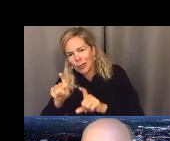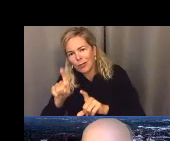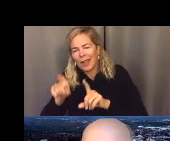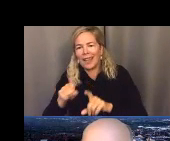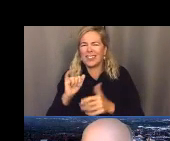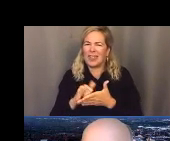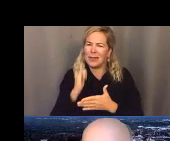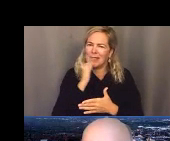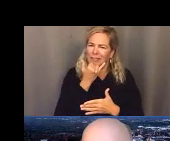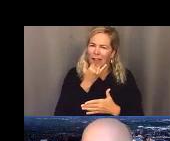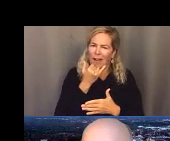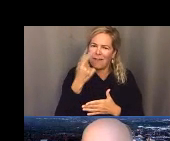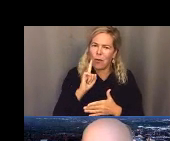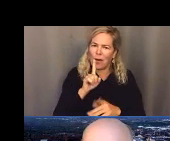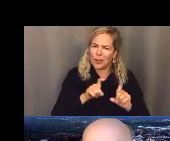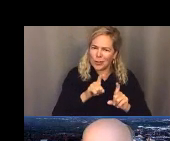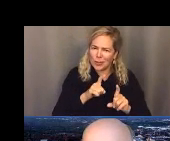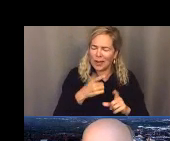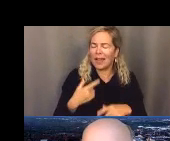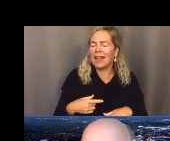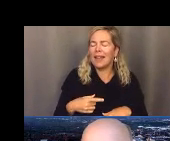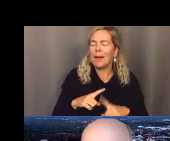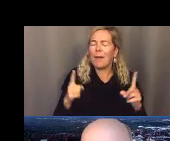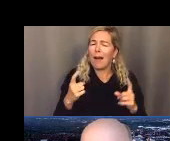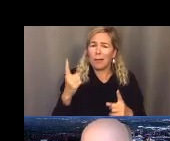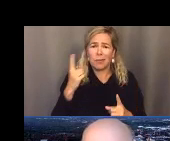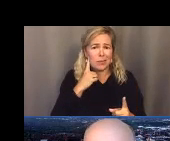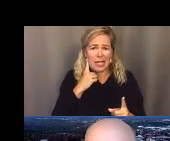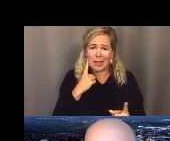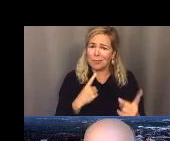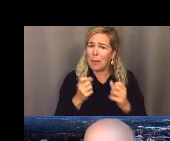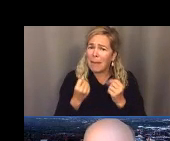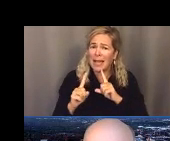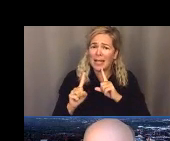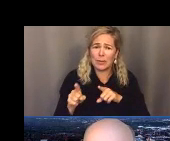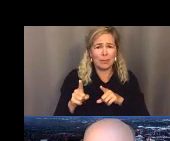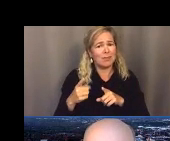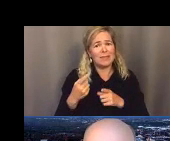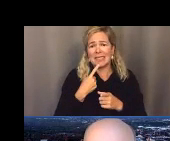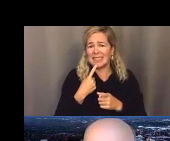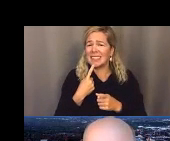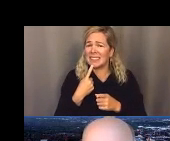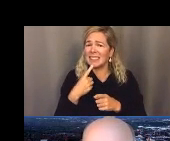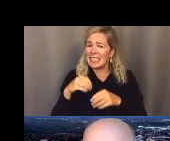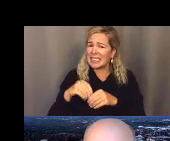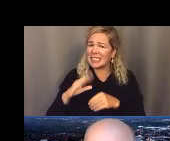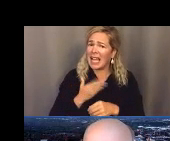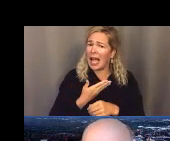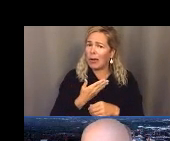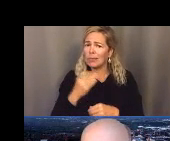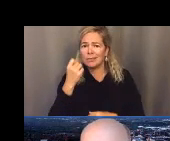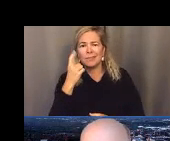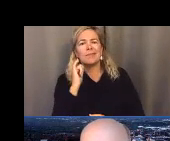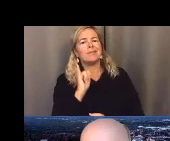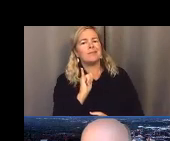survey design. But we're hearing from many people about this, and it's in our view box in terms of understanding that